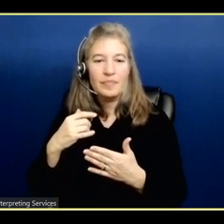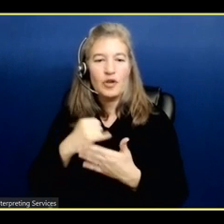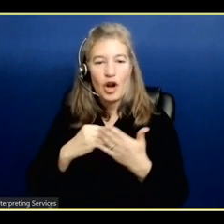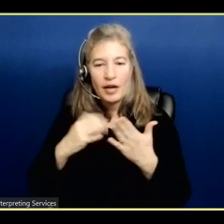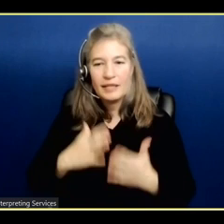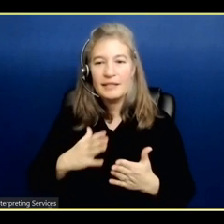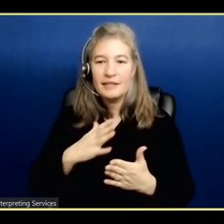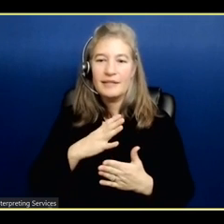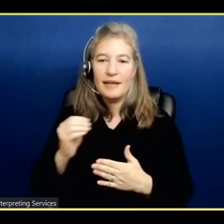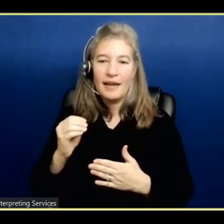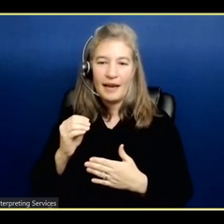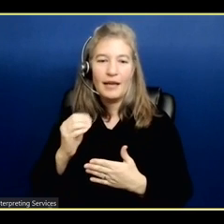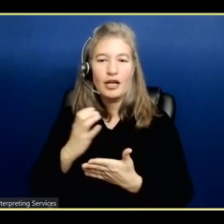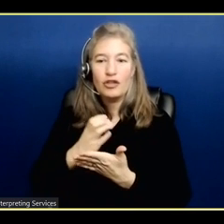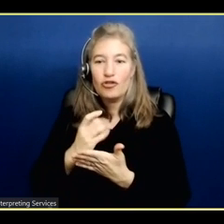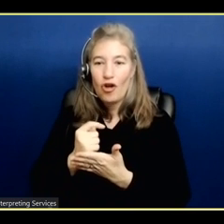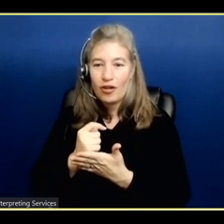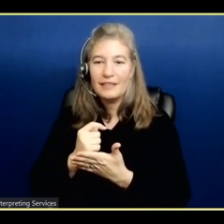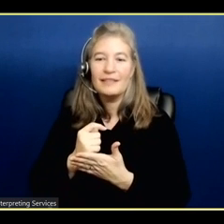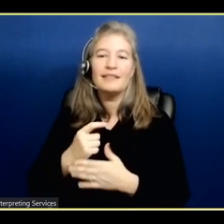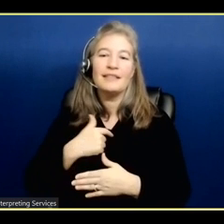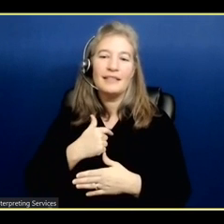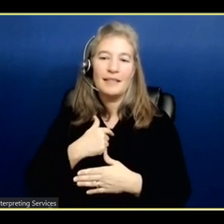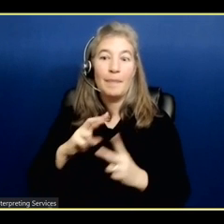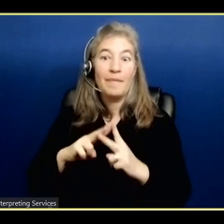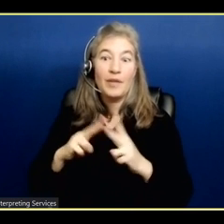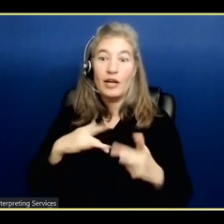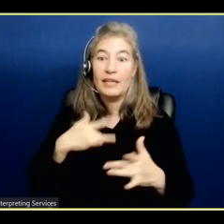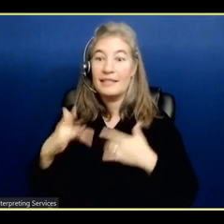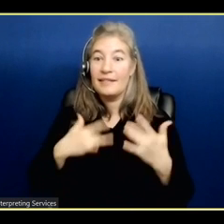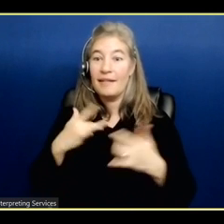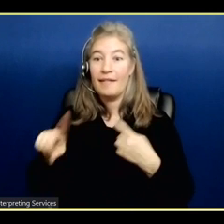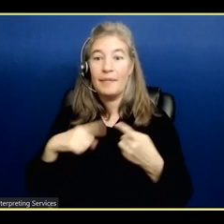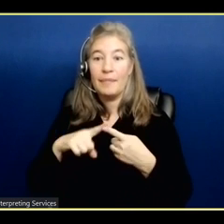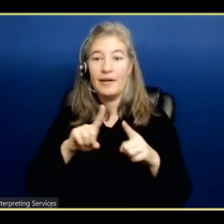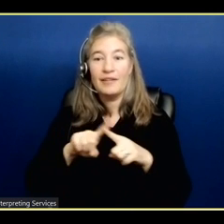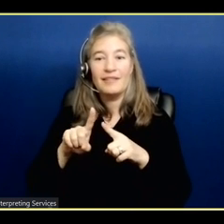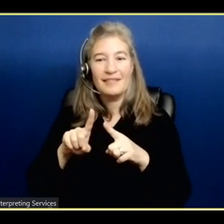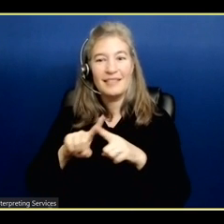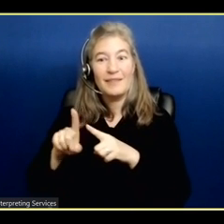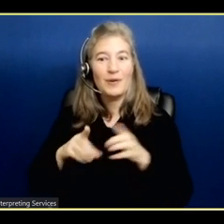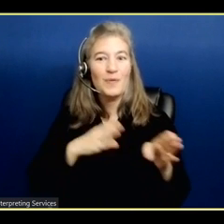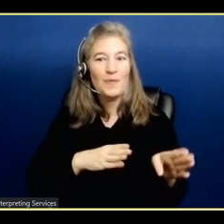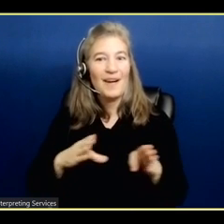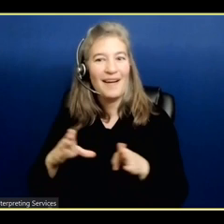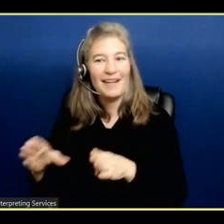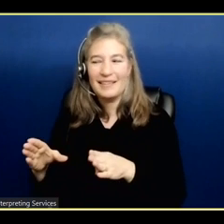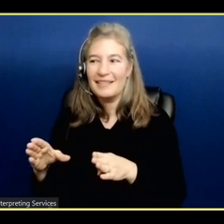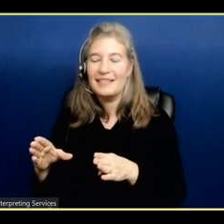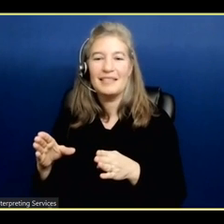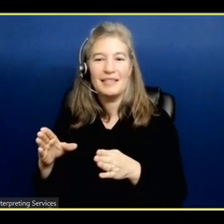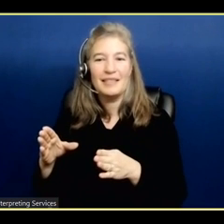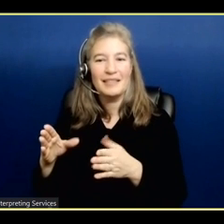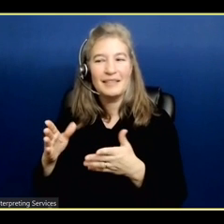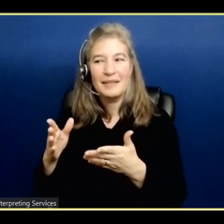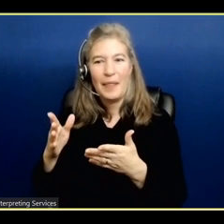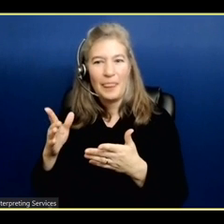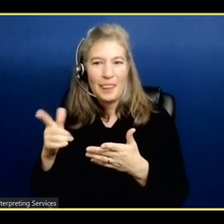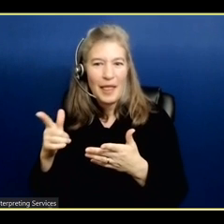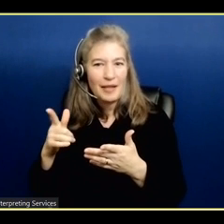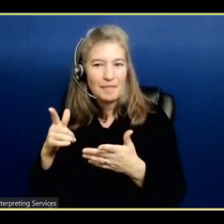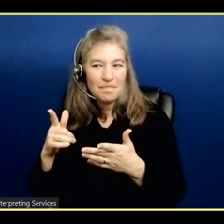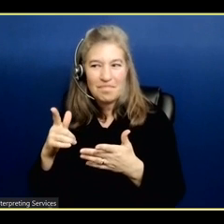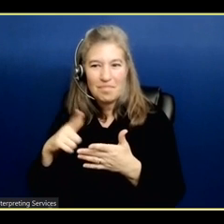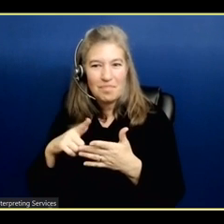diagrams. That if you can't see it on your screen, I apologize, I'll describe a little bit, but hopefully you'll have a chance